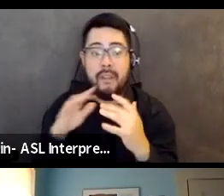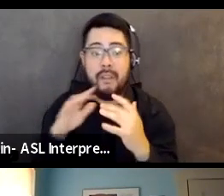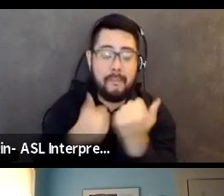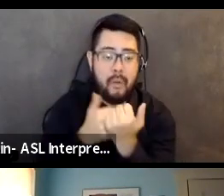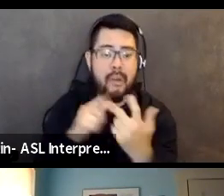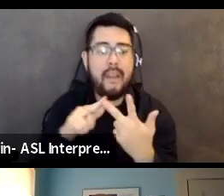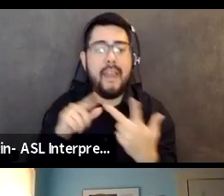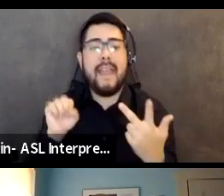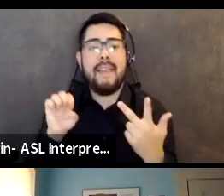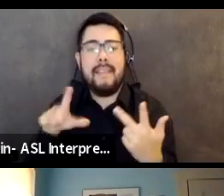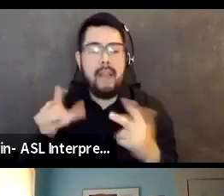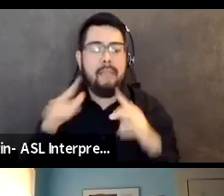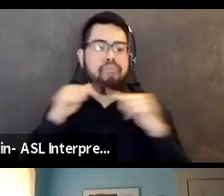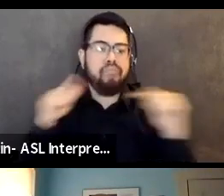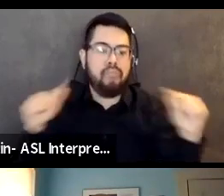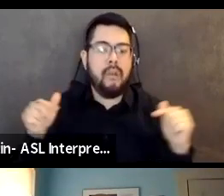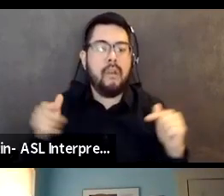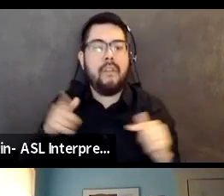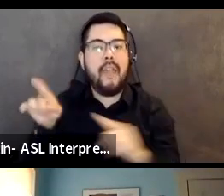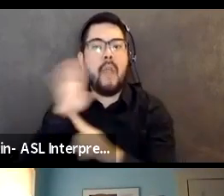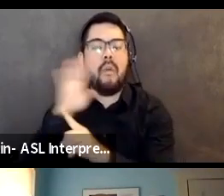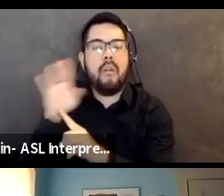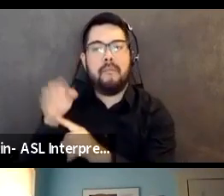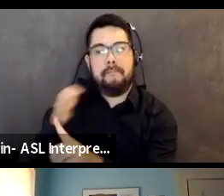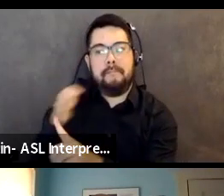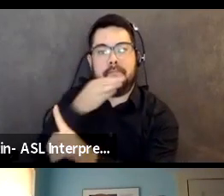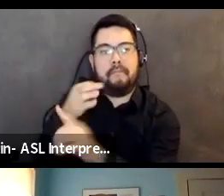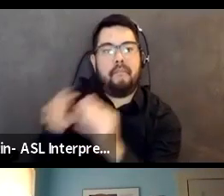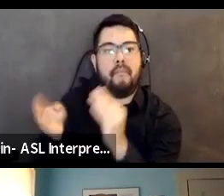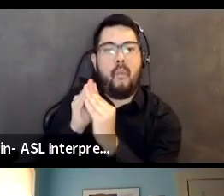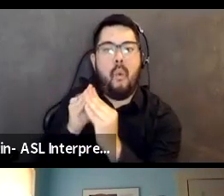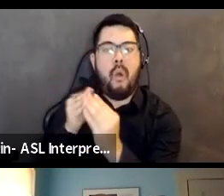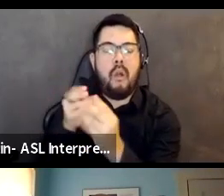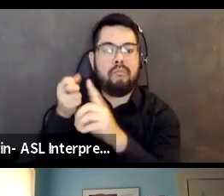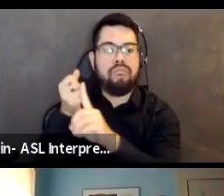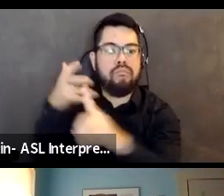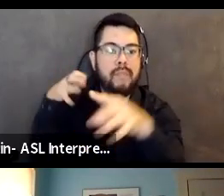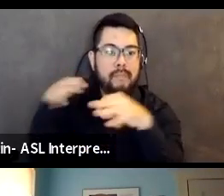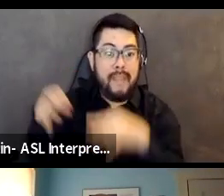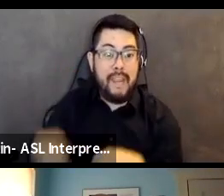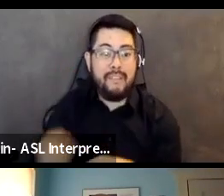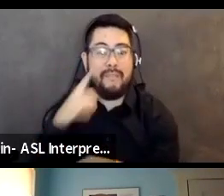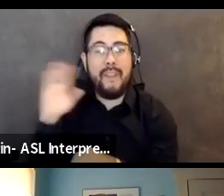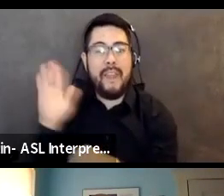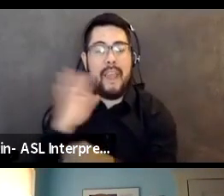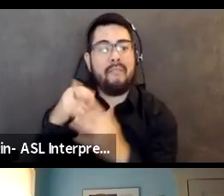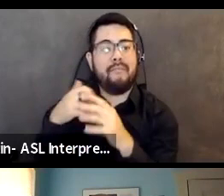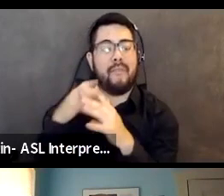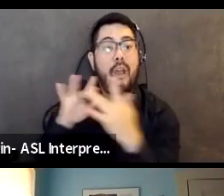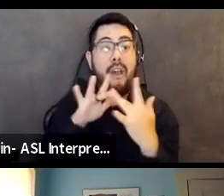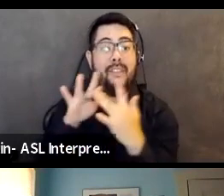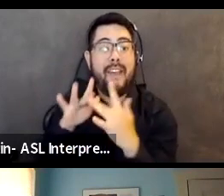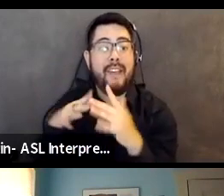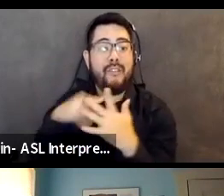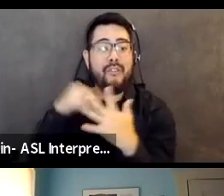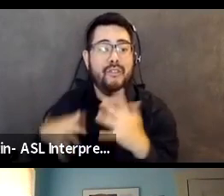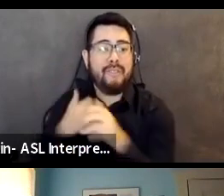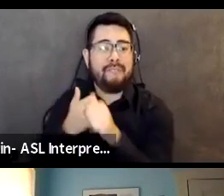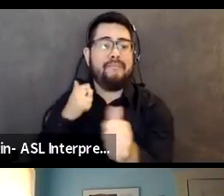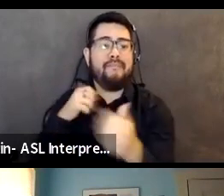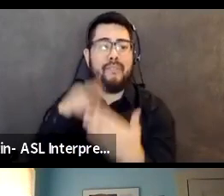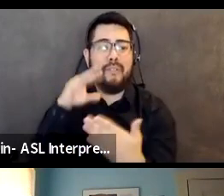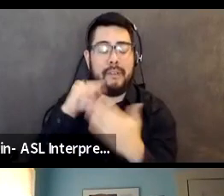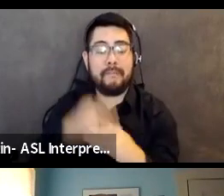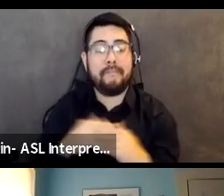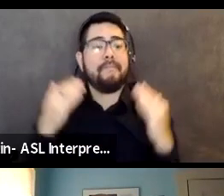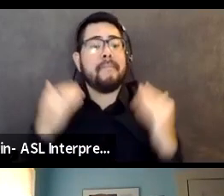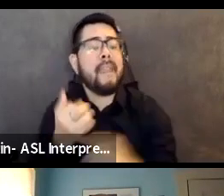explain to you our efforts to educate students um in a remote environment the one thing that remains clear is that our north star is